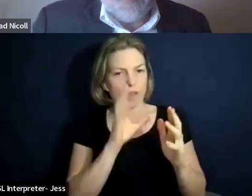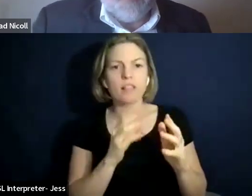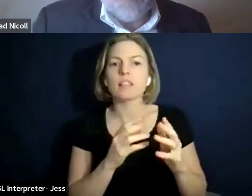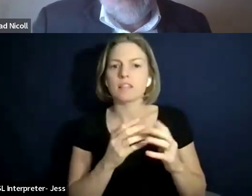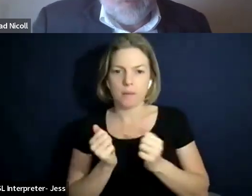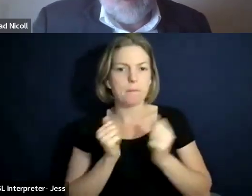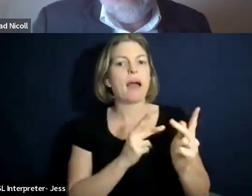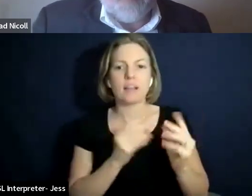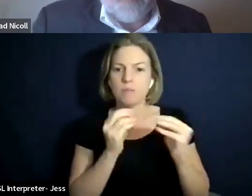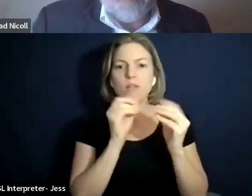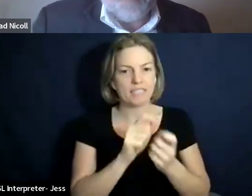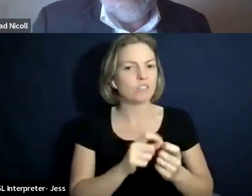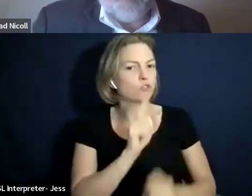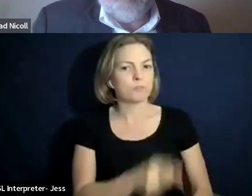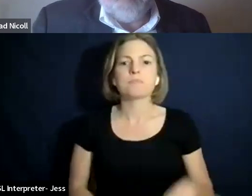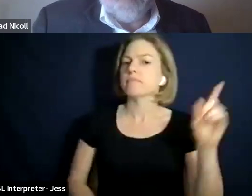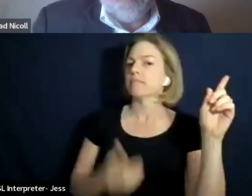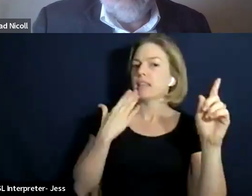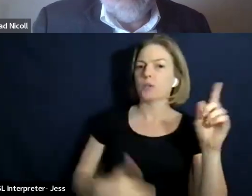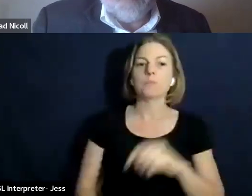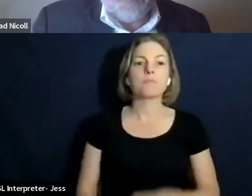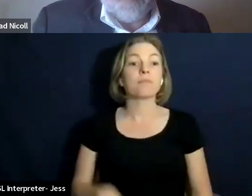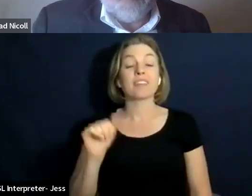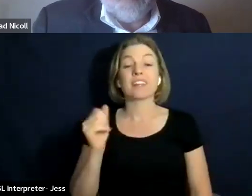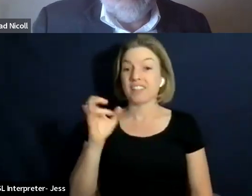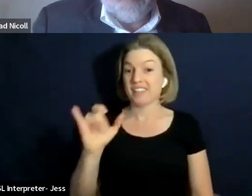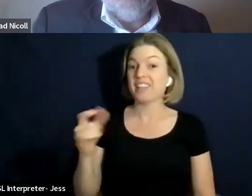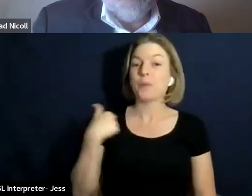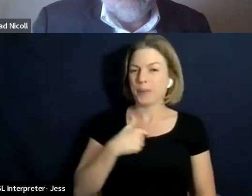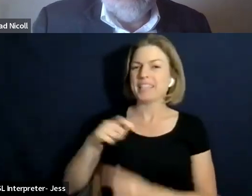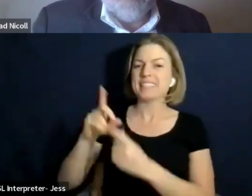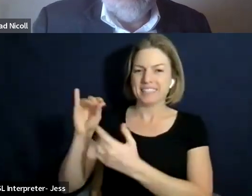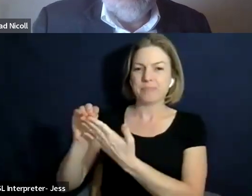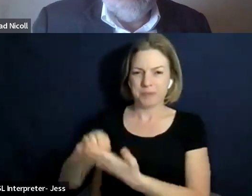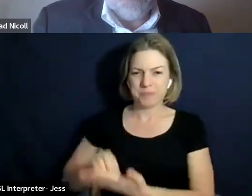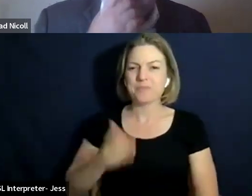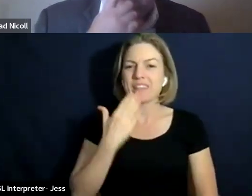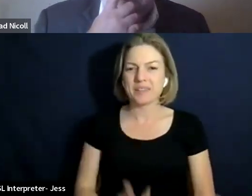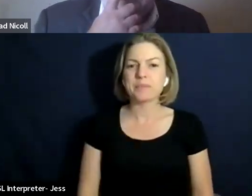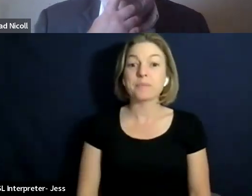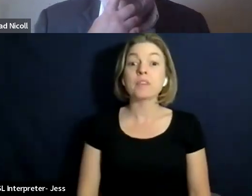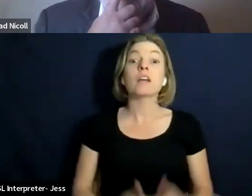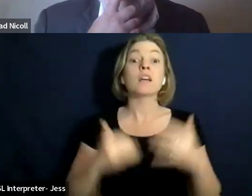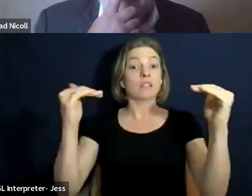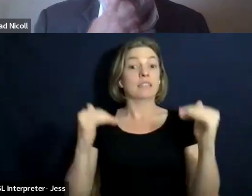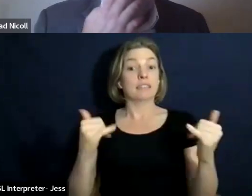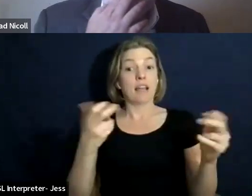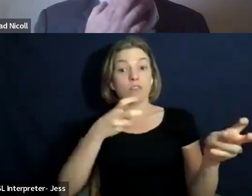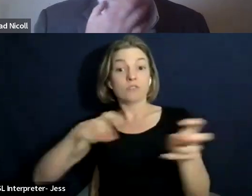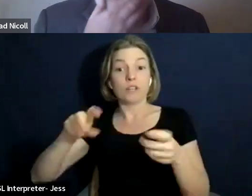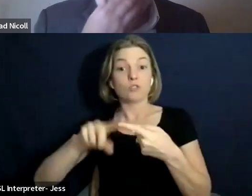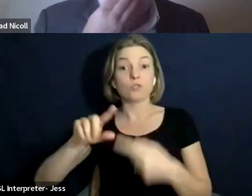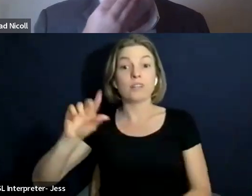you. for sure. You've definitely made note of that. Thank you. We'll now transition this over